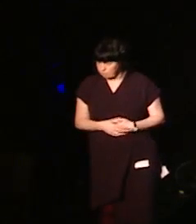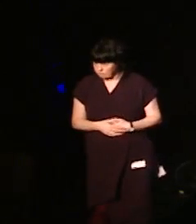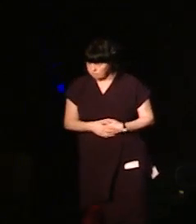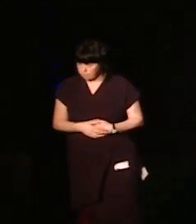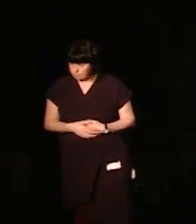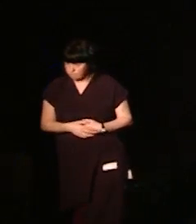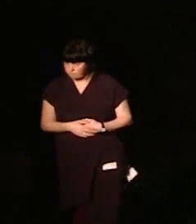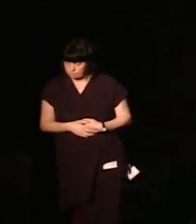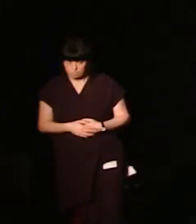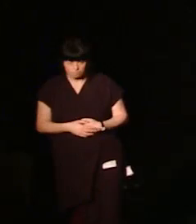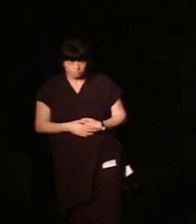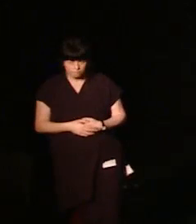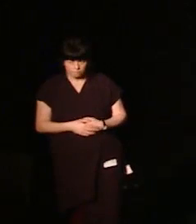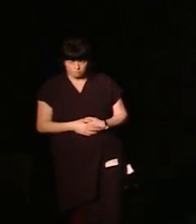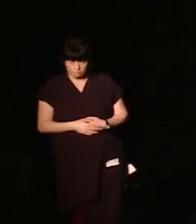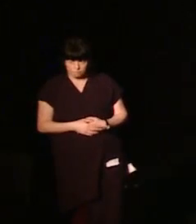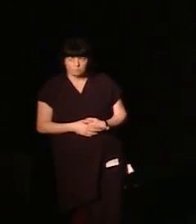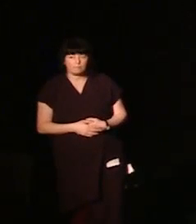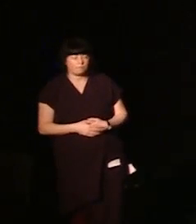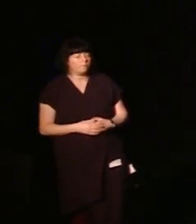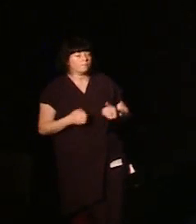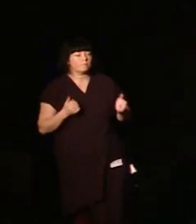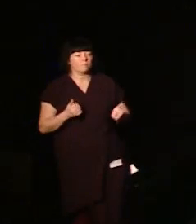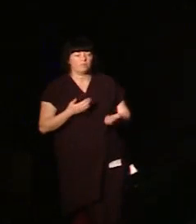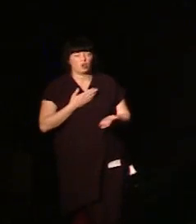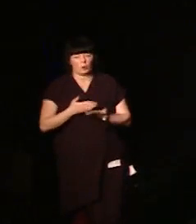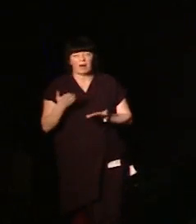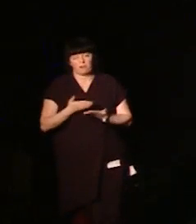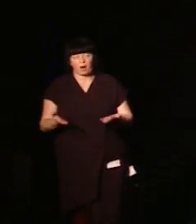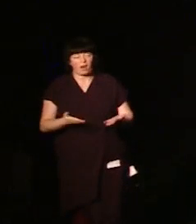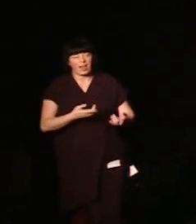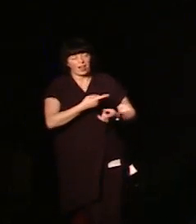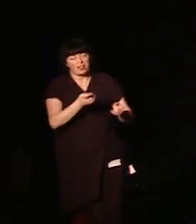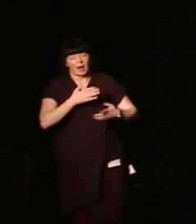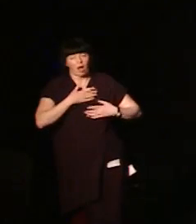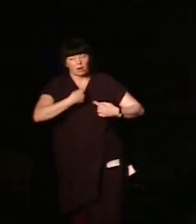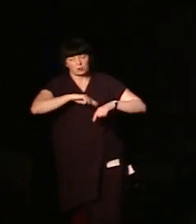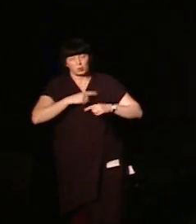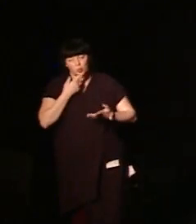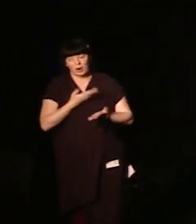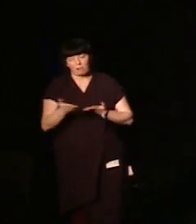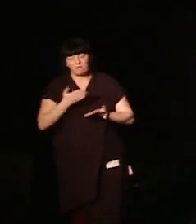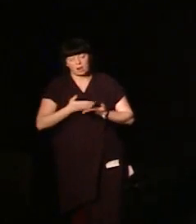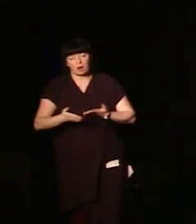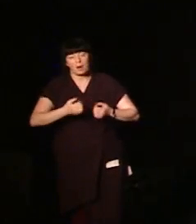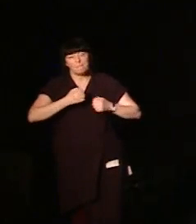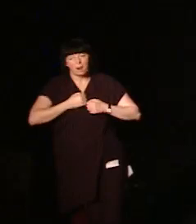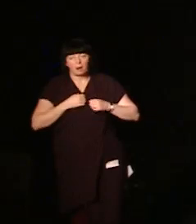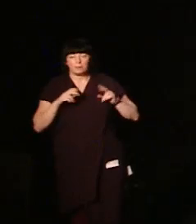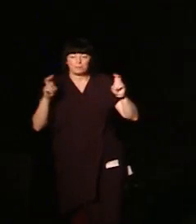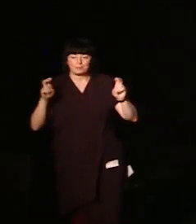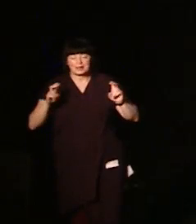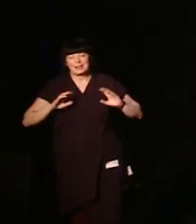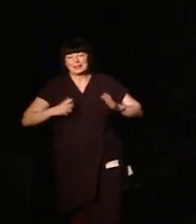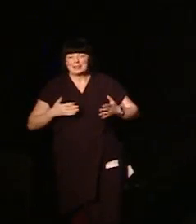Okay, so to clarify, which is something they like us to do, my dyspractice refers to when I stop trying